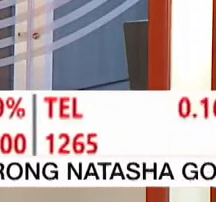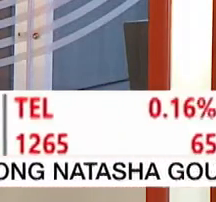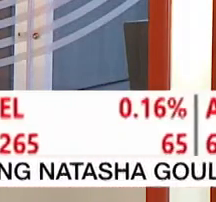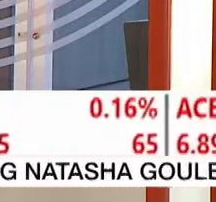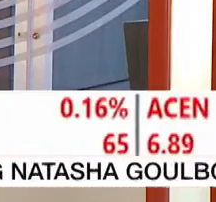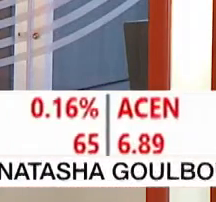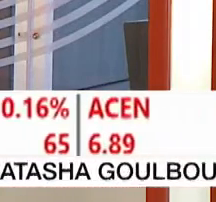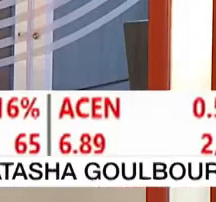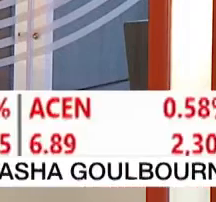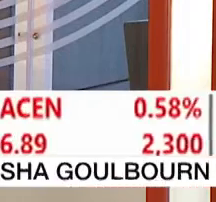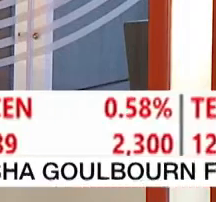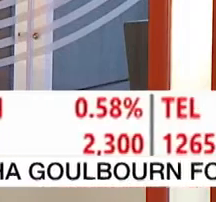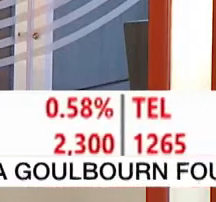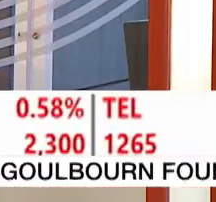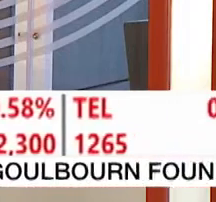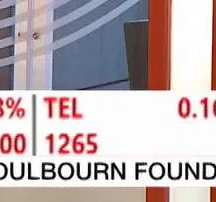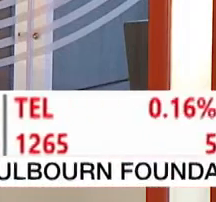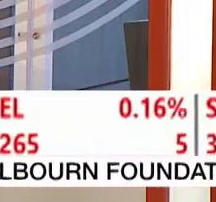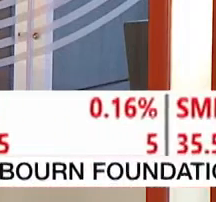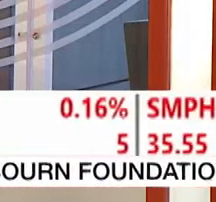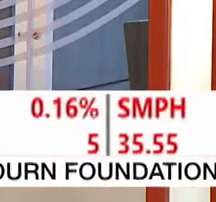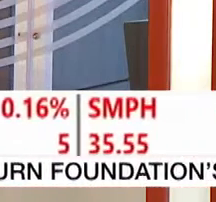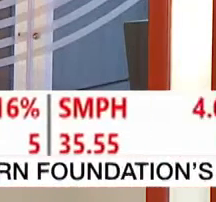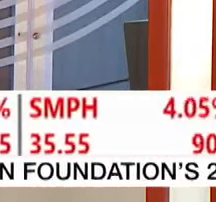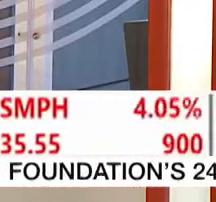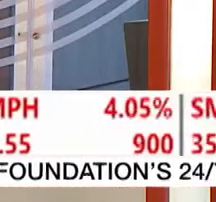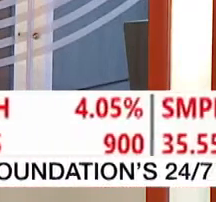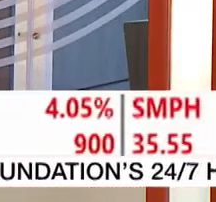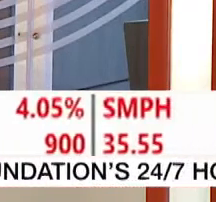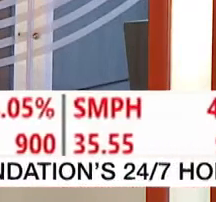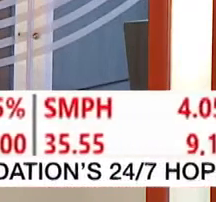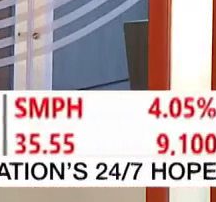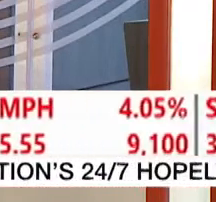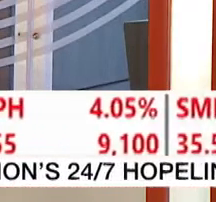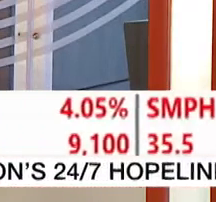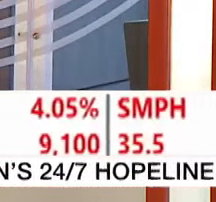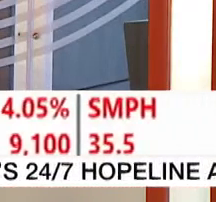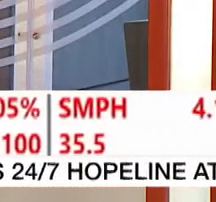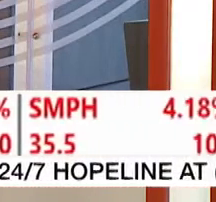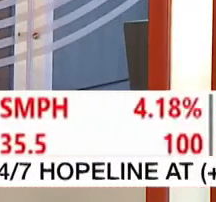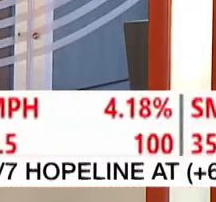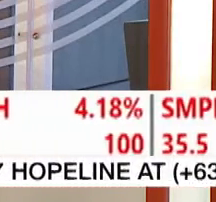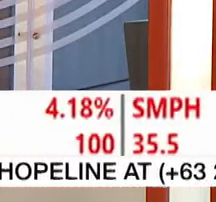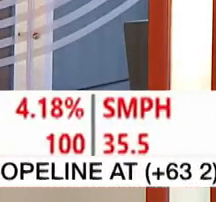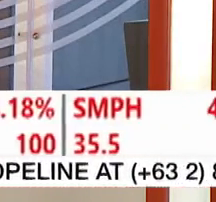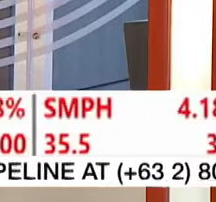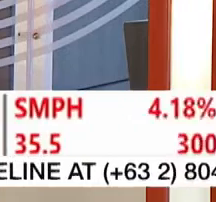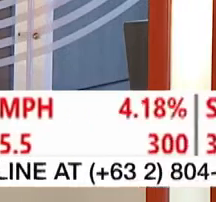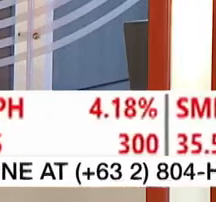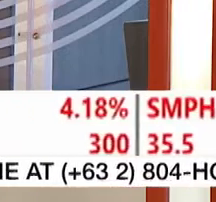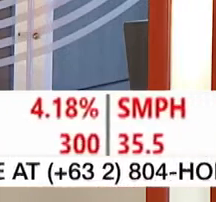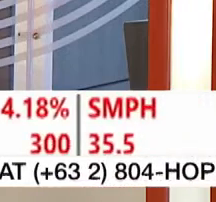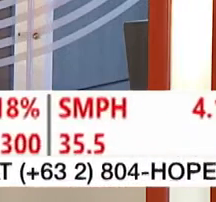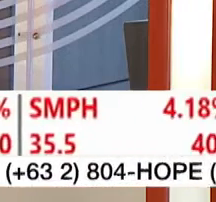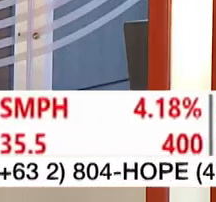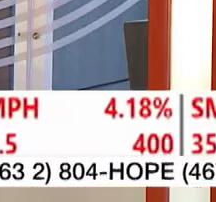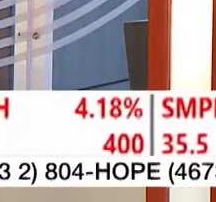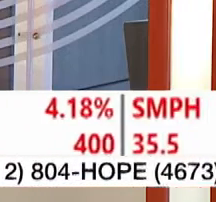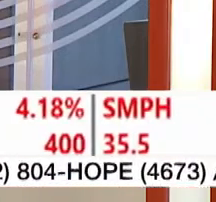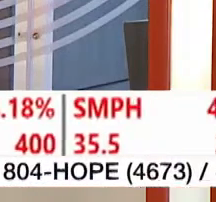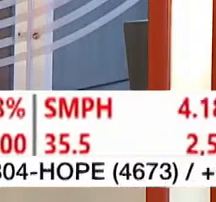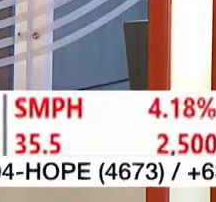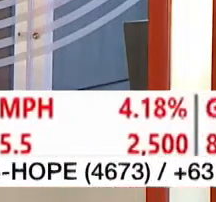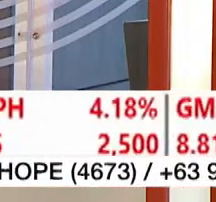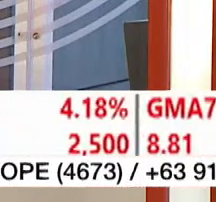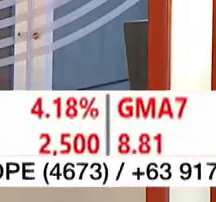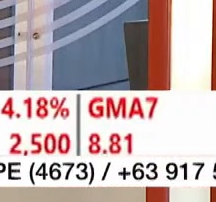hospitals in 2020, when the country was first hit by the pandemic. But no, this is the current situation in hospitals as we speak. Let's now